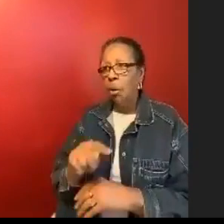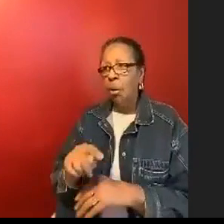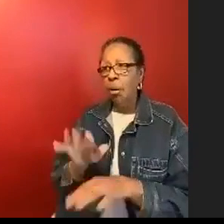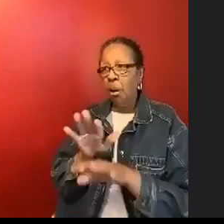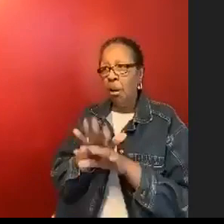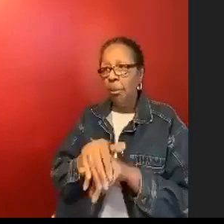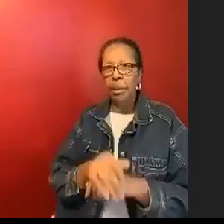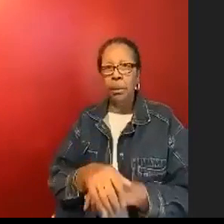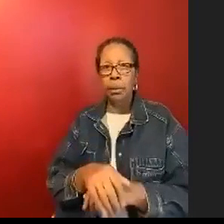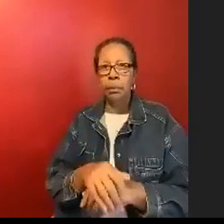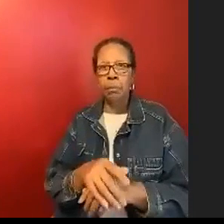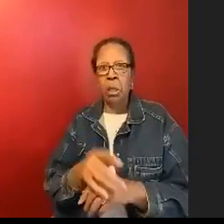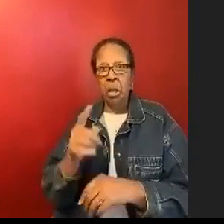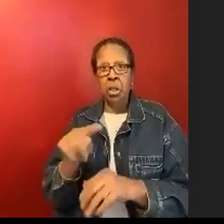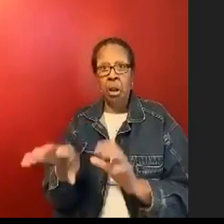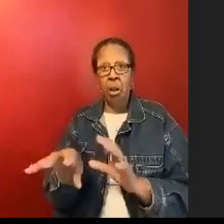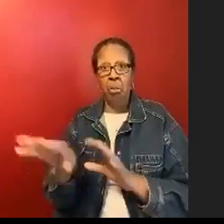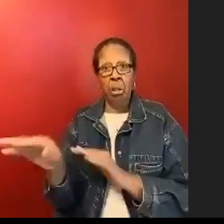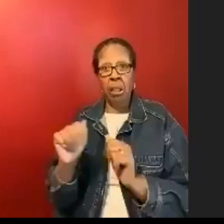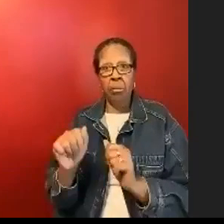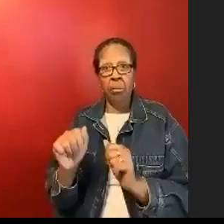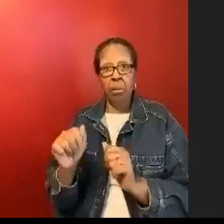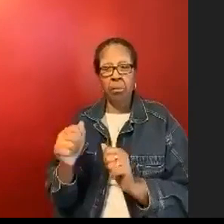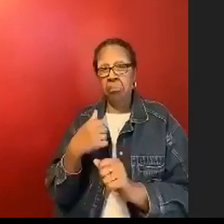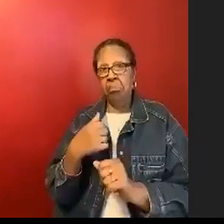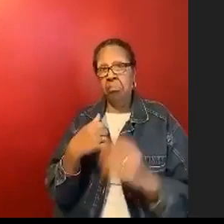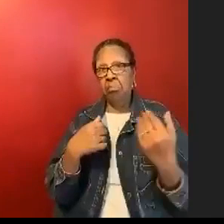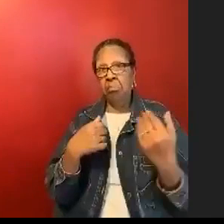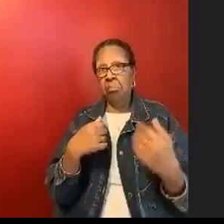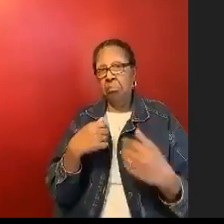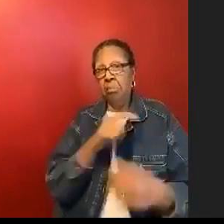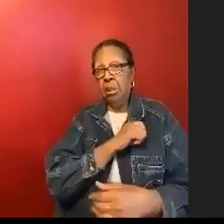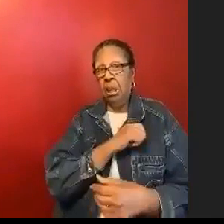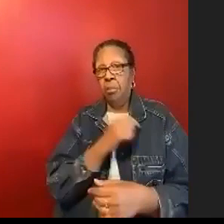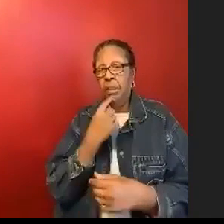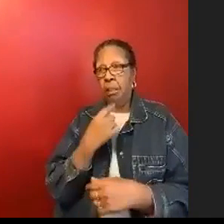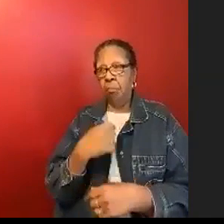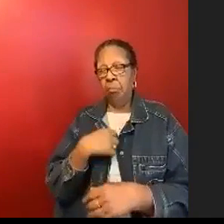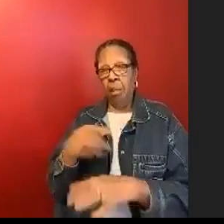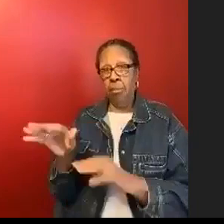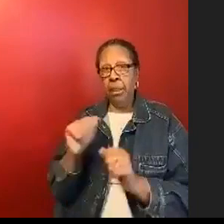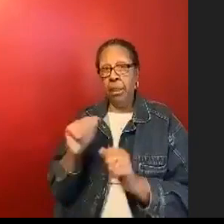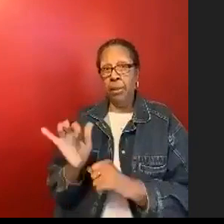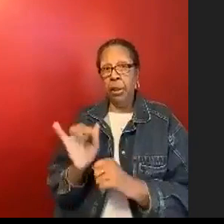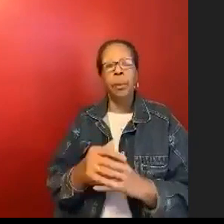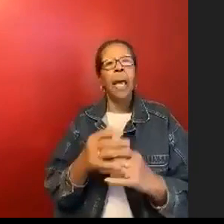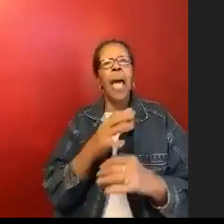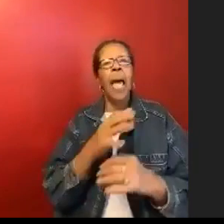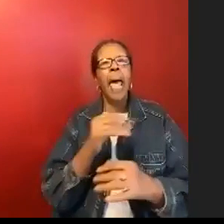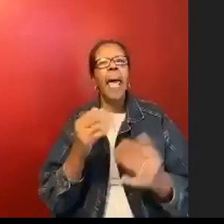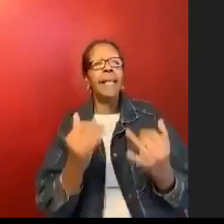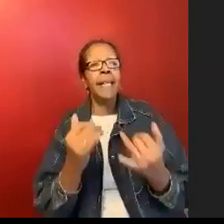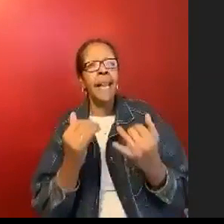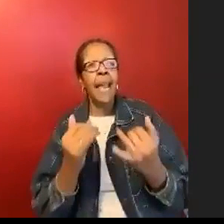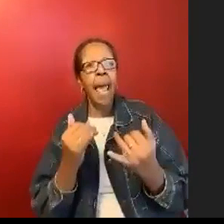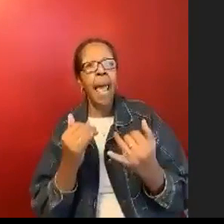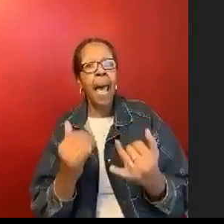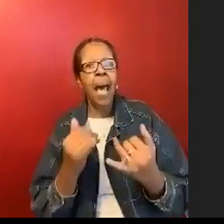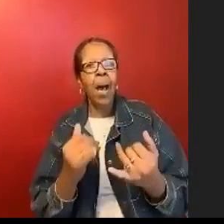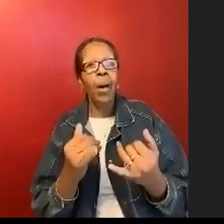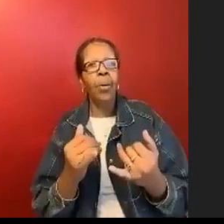too. So now that they come and tell Thomas something they've all experienced, you see why he doesn't really want to believe